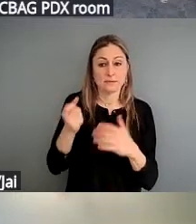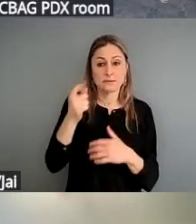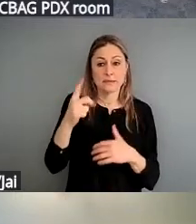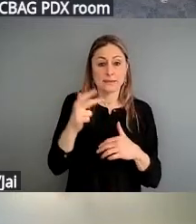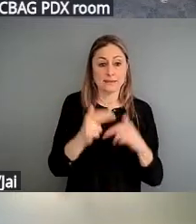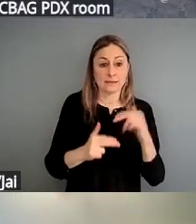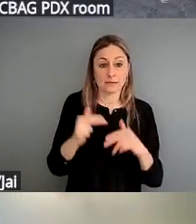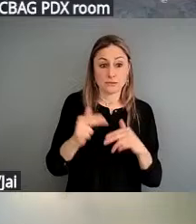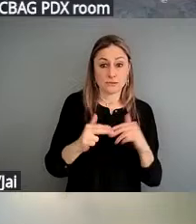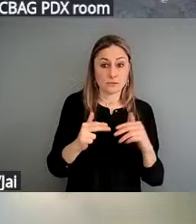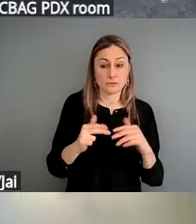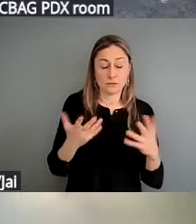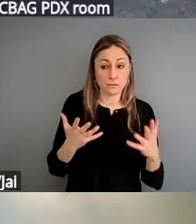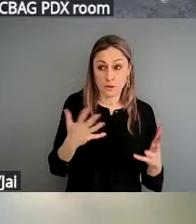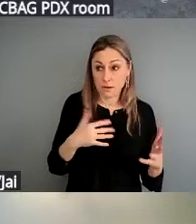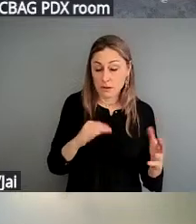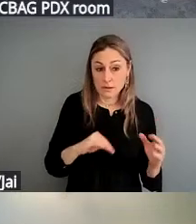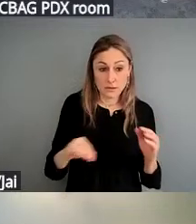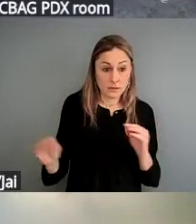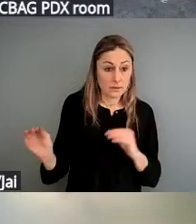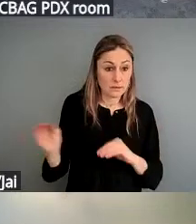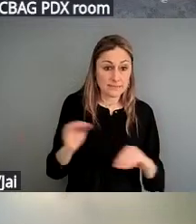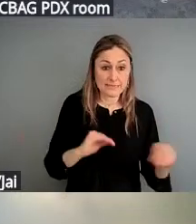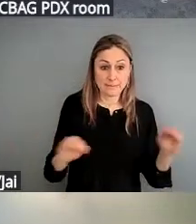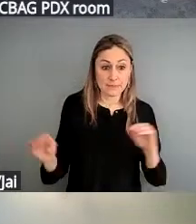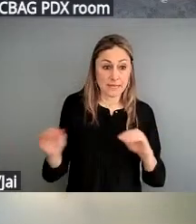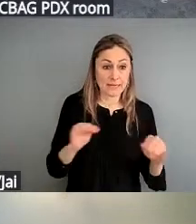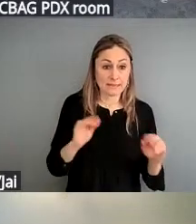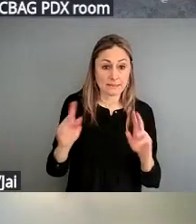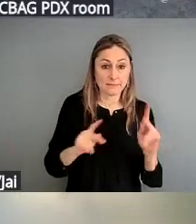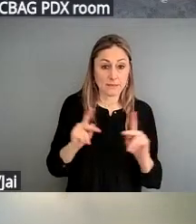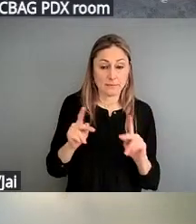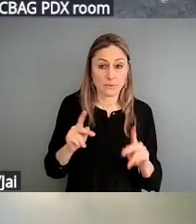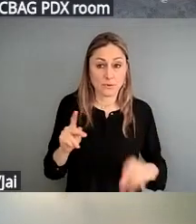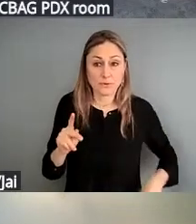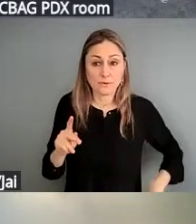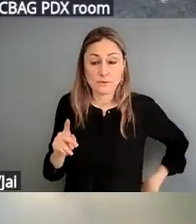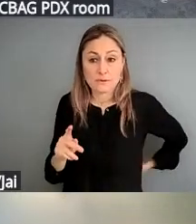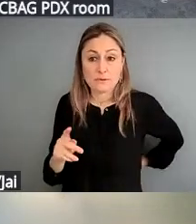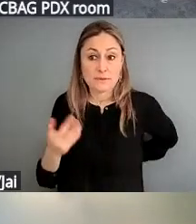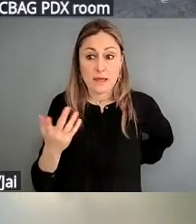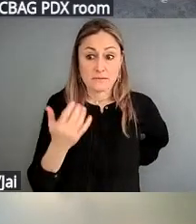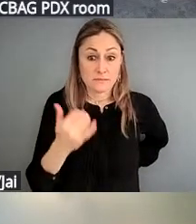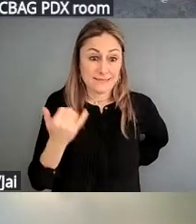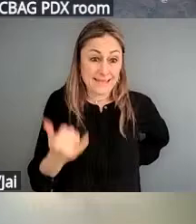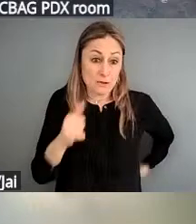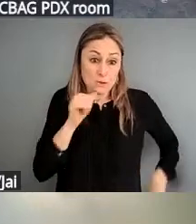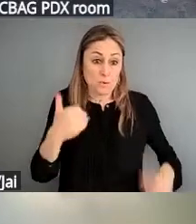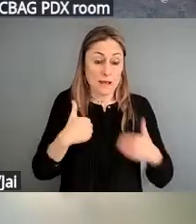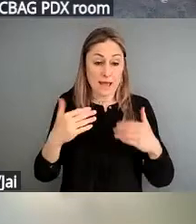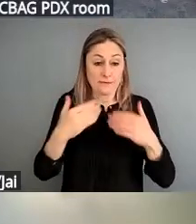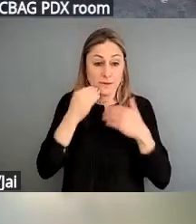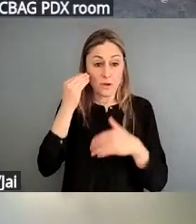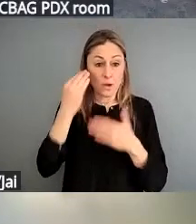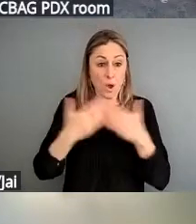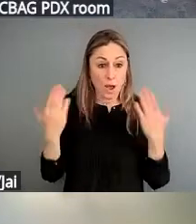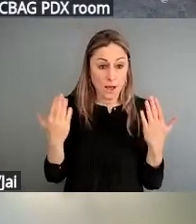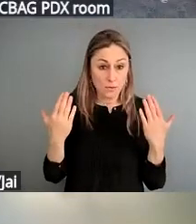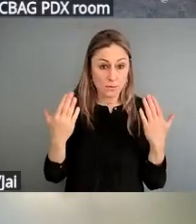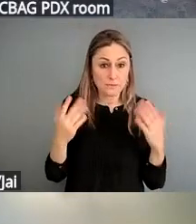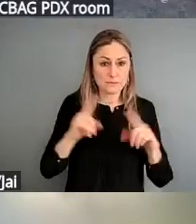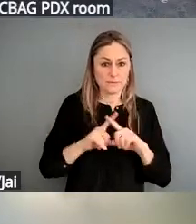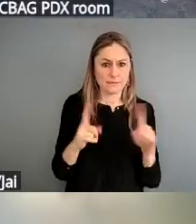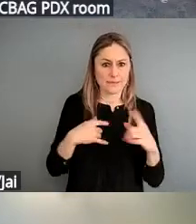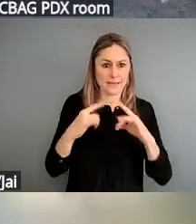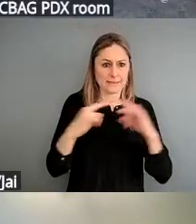displace houseless people who are currently tenting or residing in